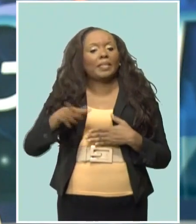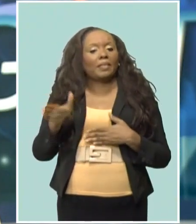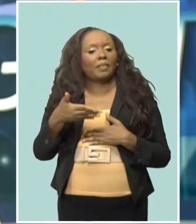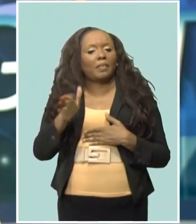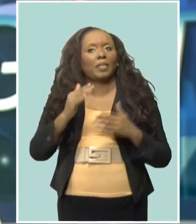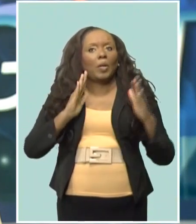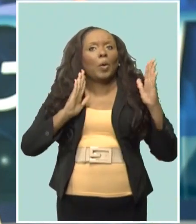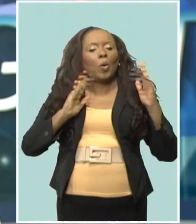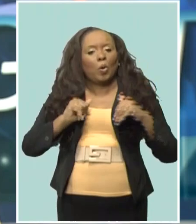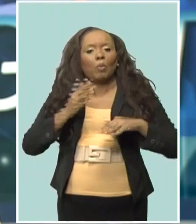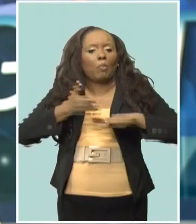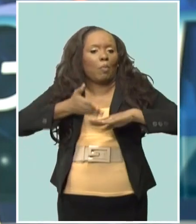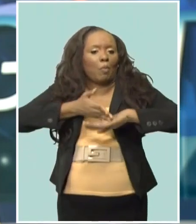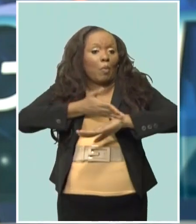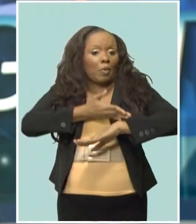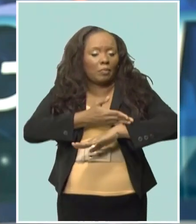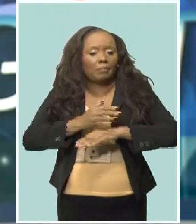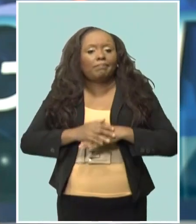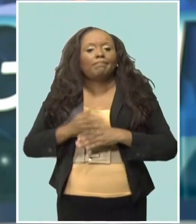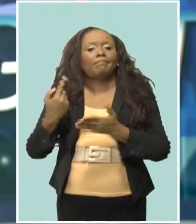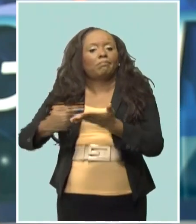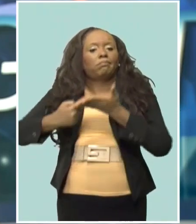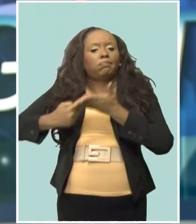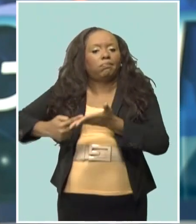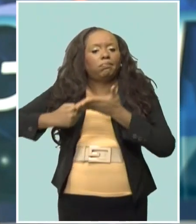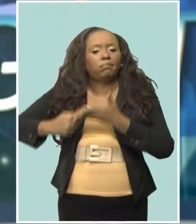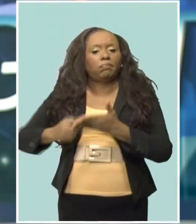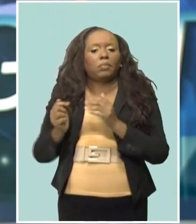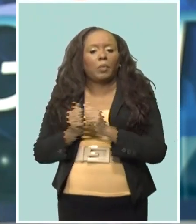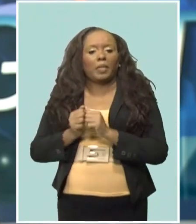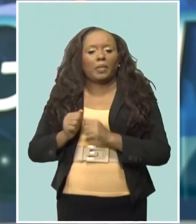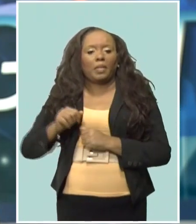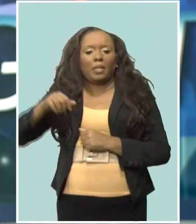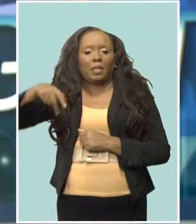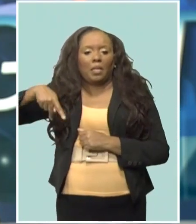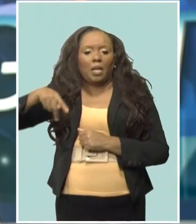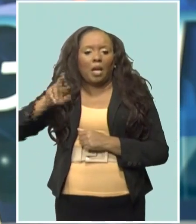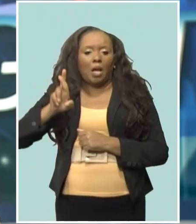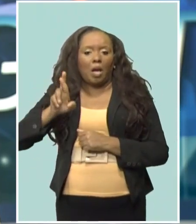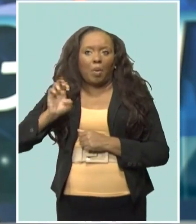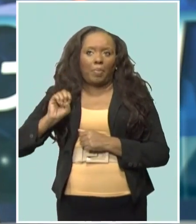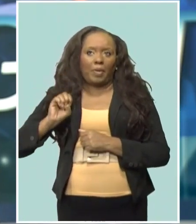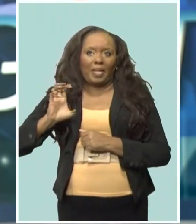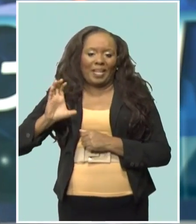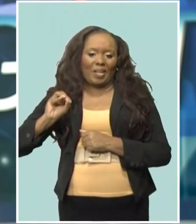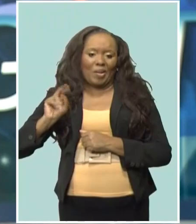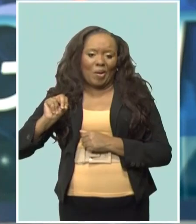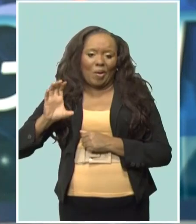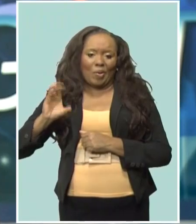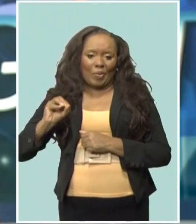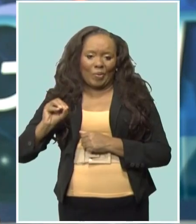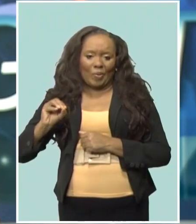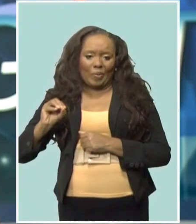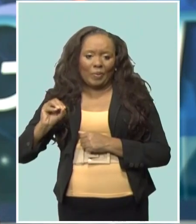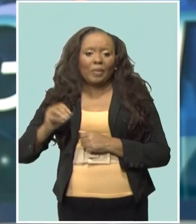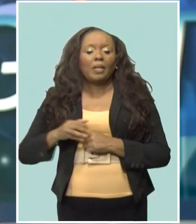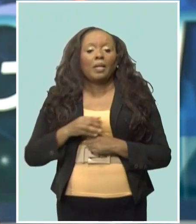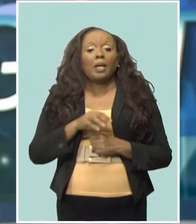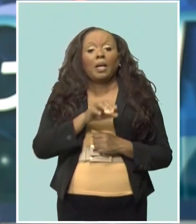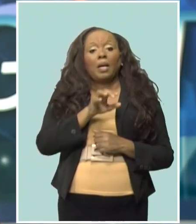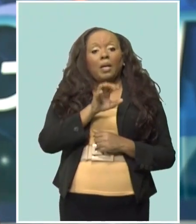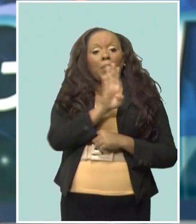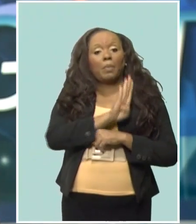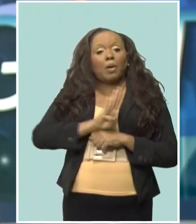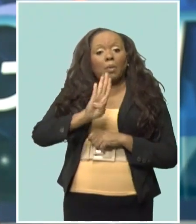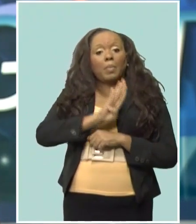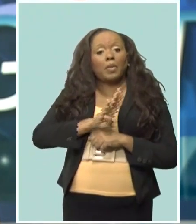things pick up. Now, negotiations are still ongoing between Pre-Conco Limited and the Barbados Workers Union, chaired by the